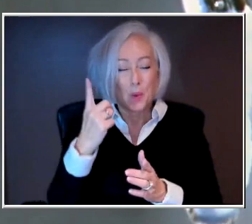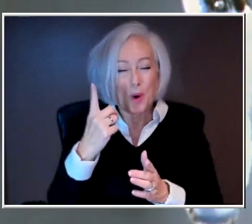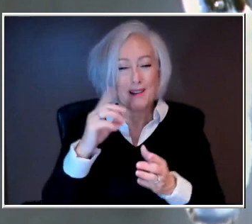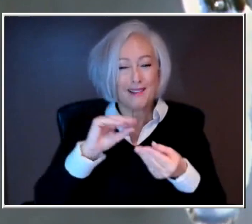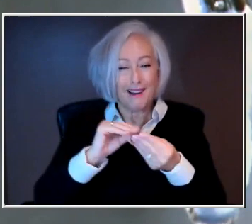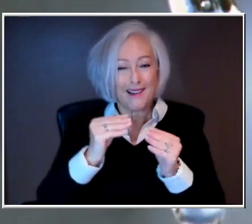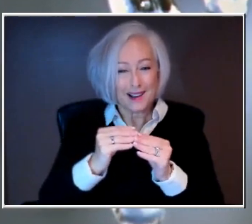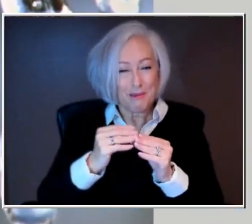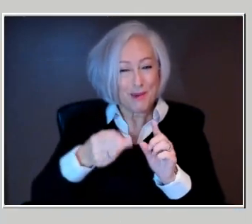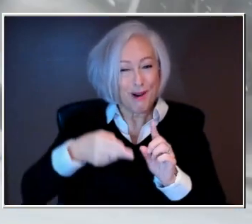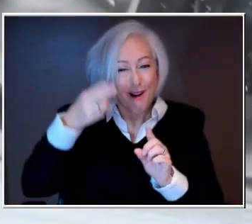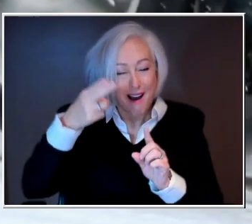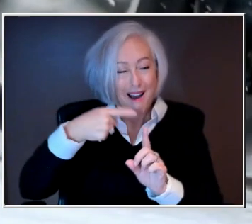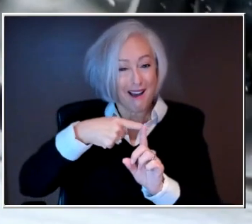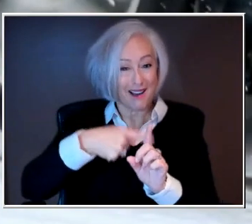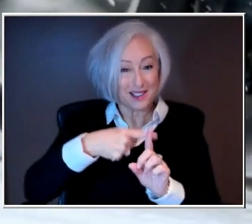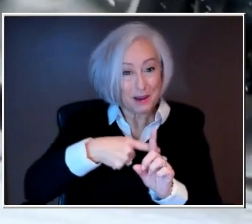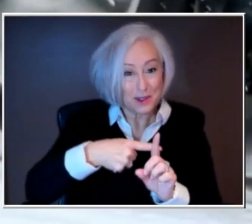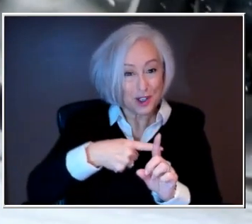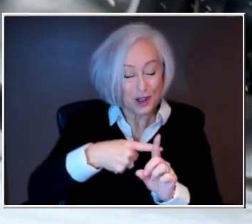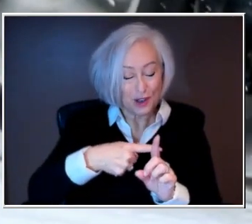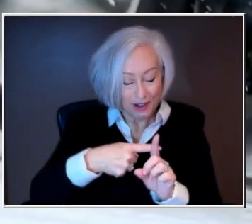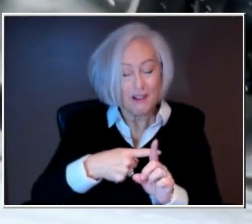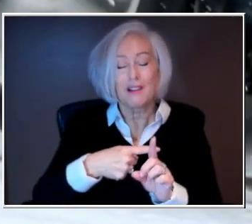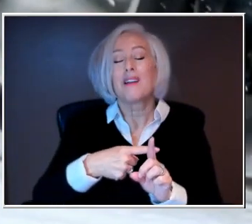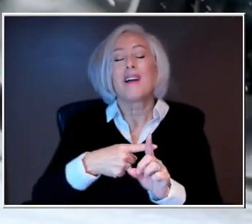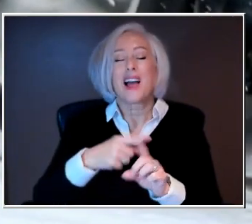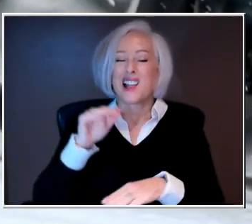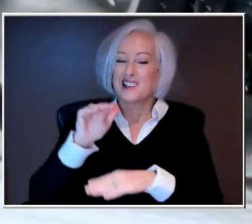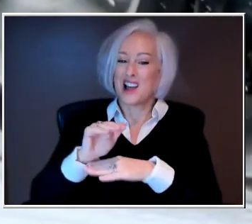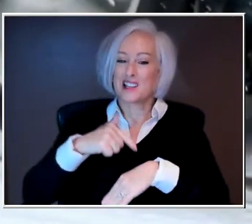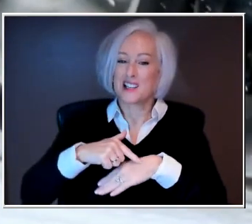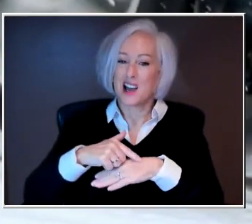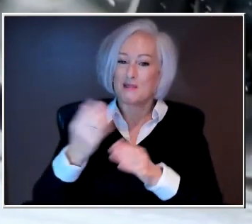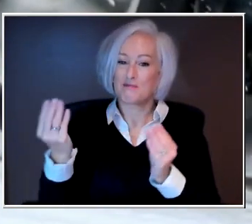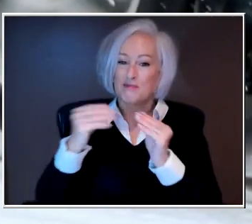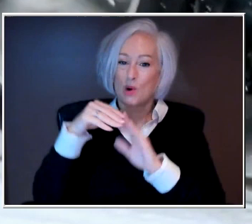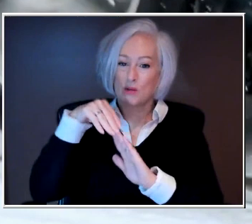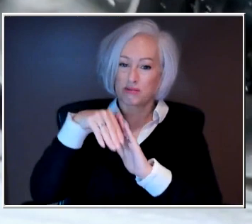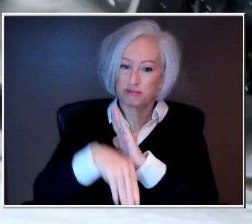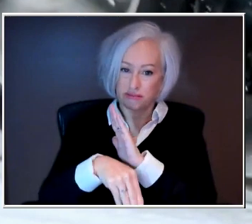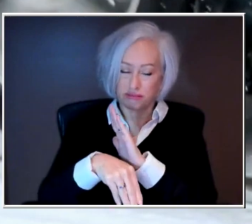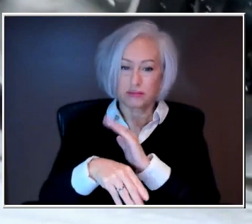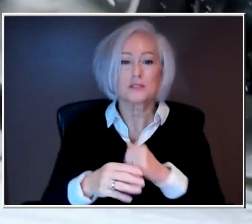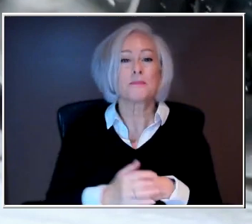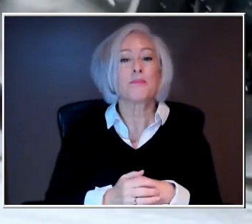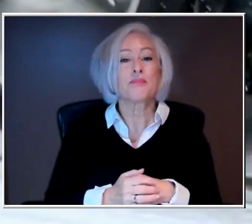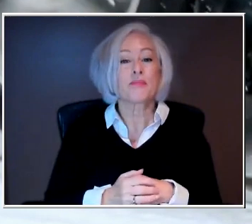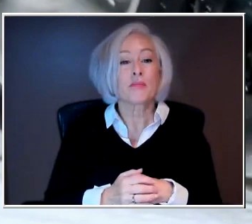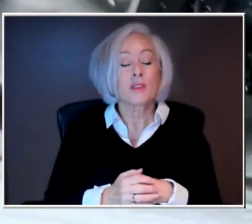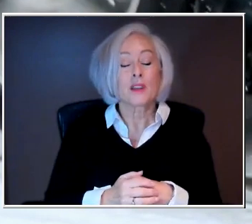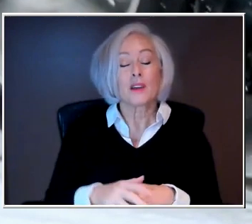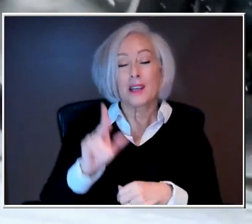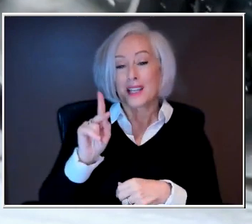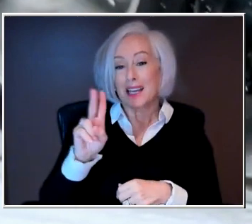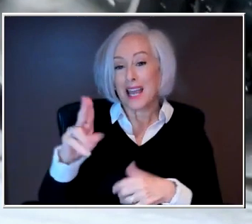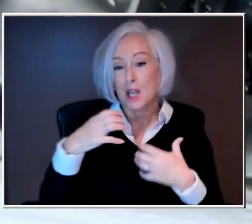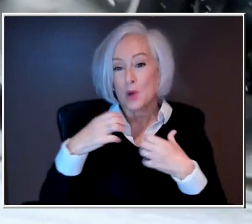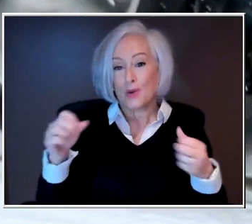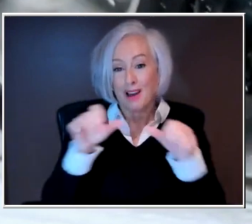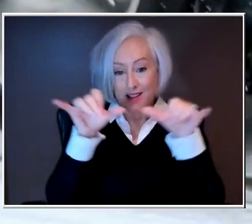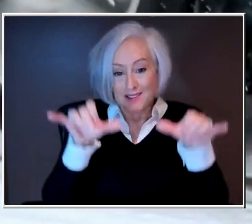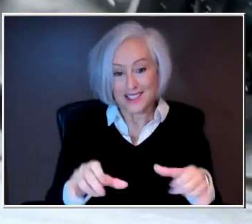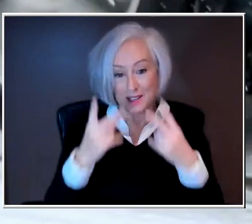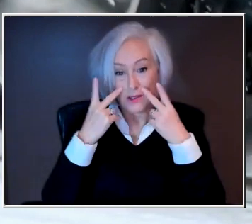only make it much worse. The emergency department at the University of Kansas Health System has already seen 11 weather-related injuries